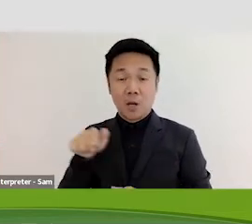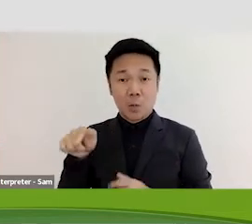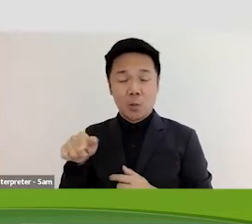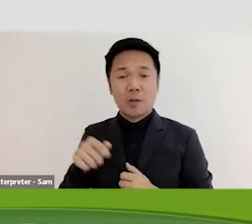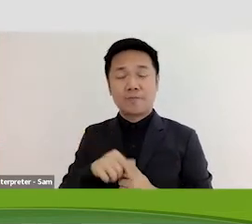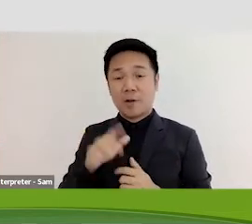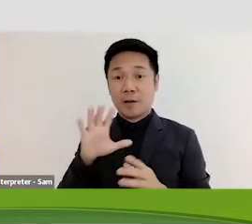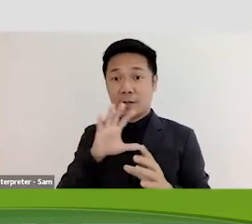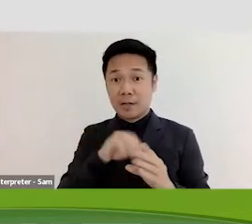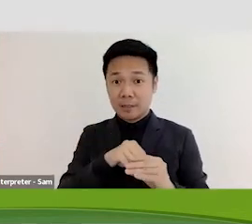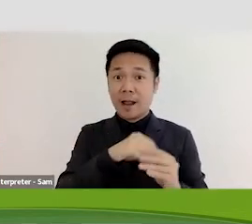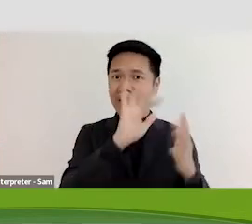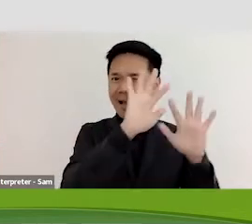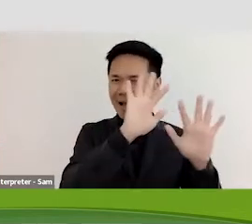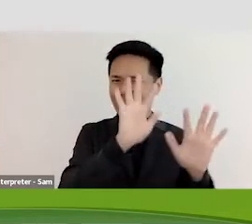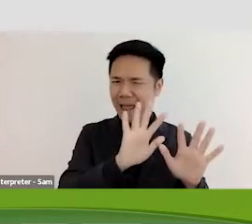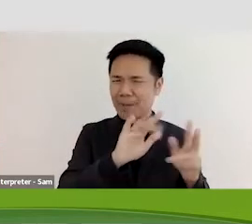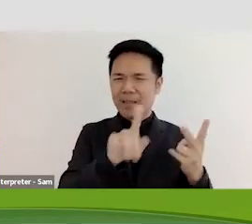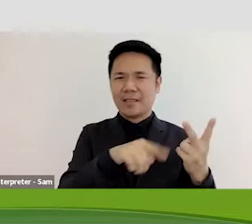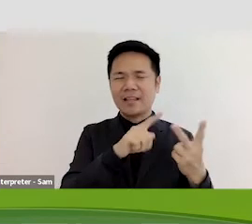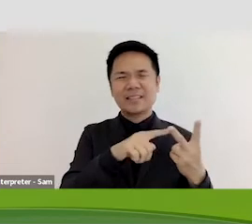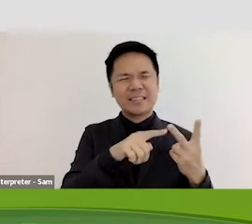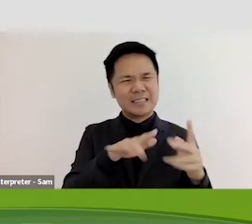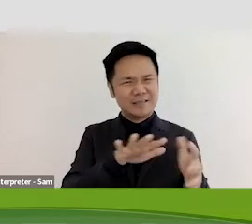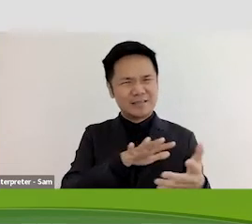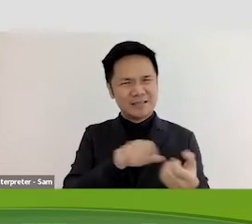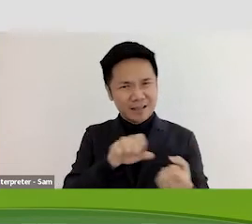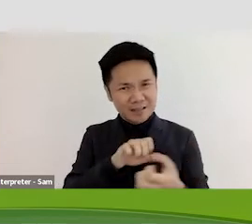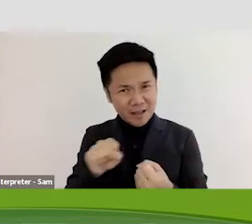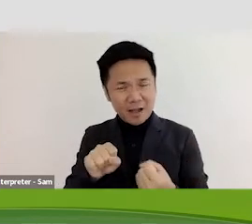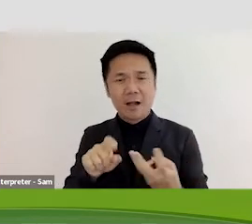climate, disasters, and the environment.